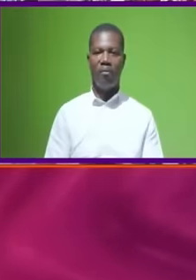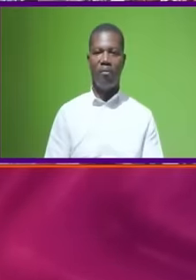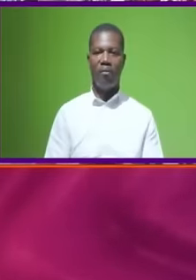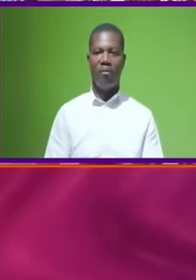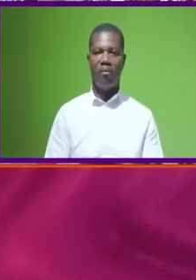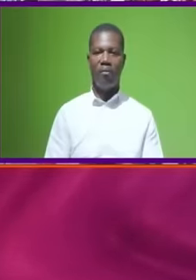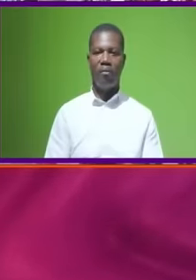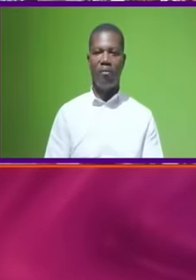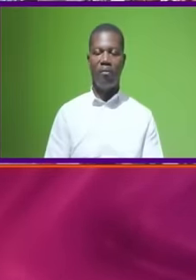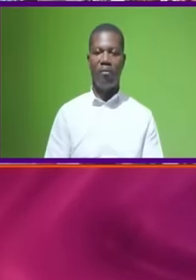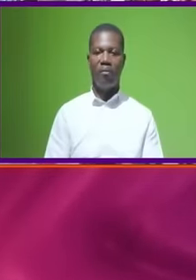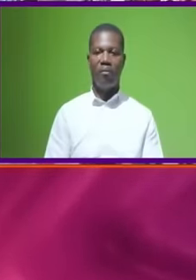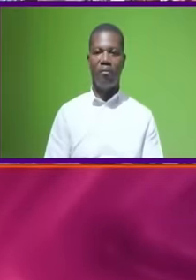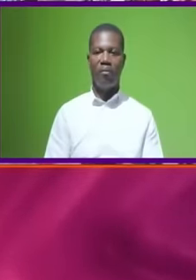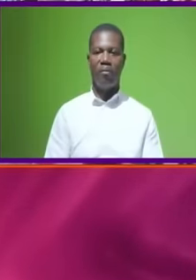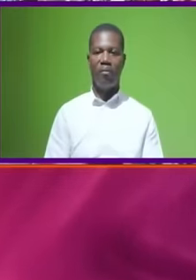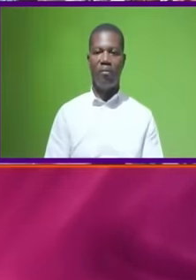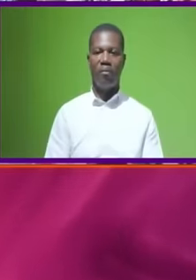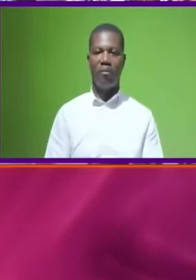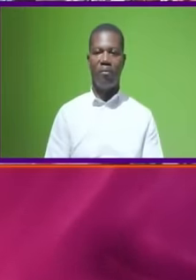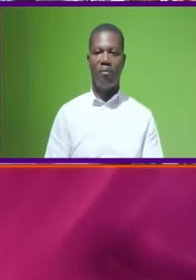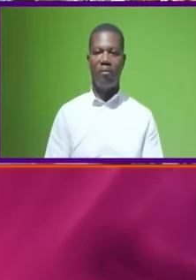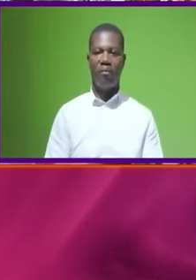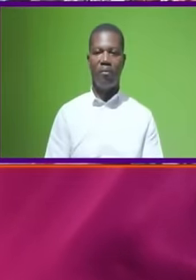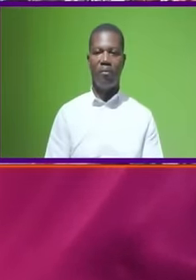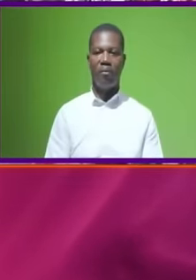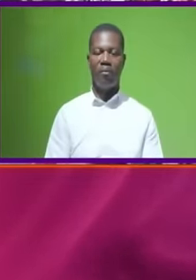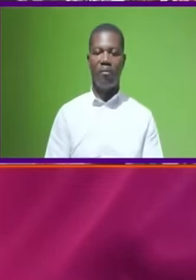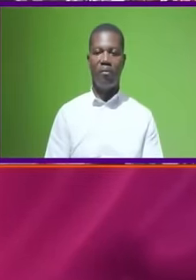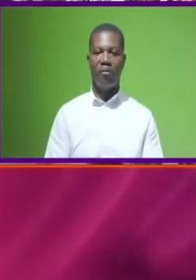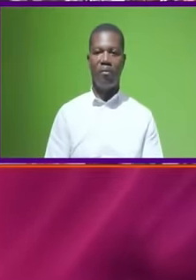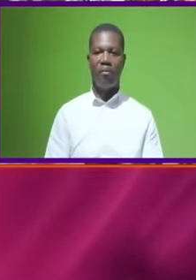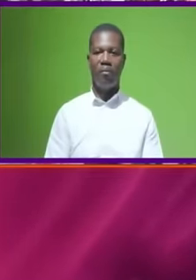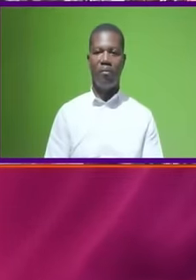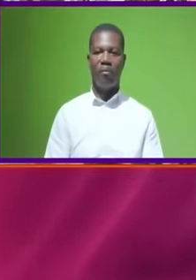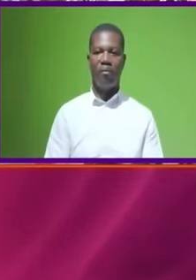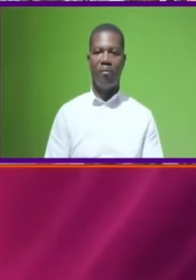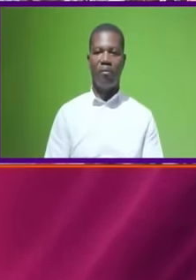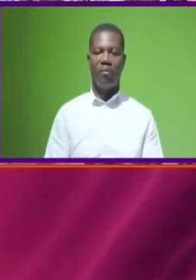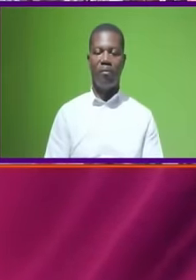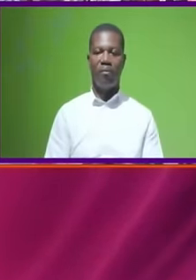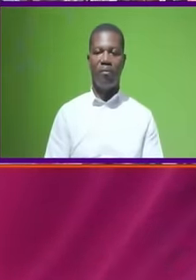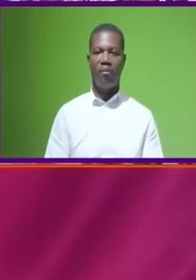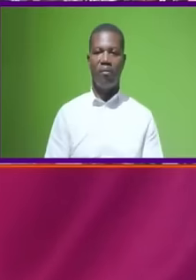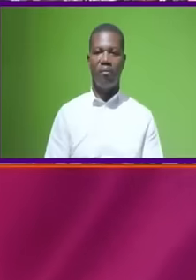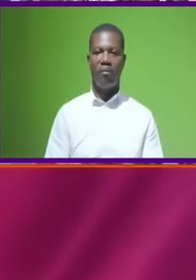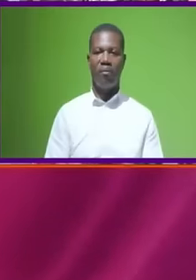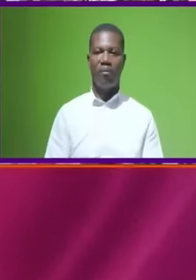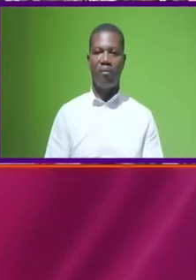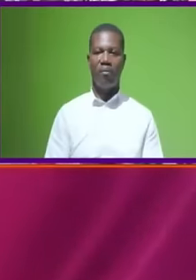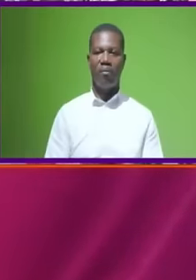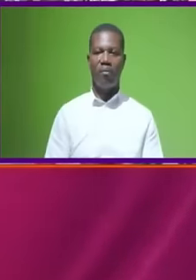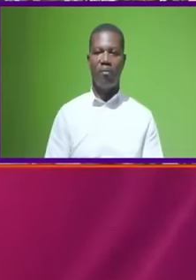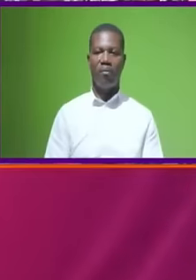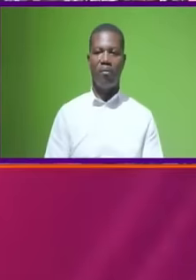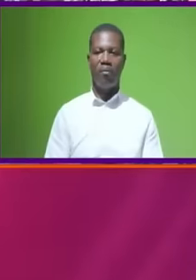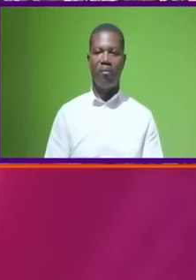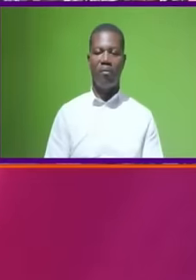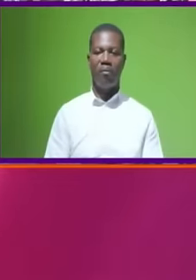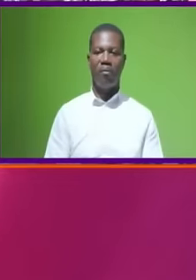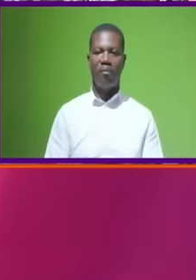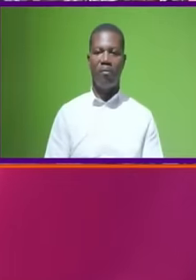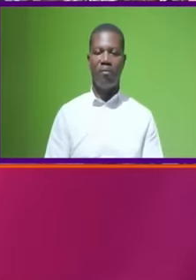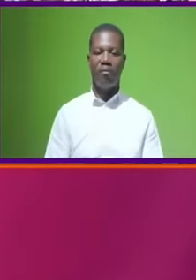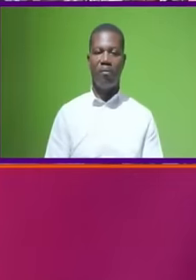have a meeting place. We meet on the porch of Solomon, which can be likened to a community center. So we should acquire a